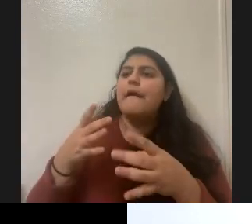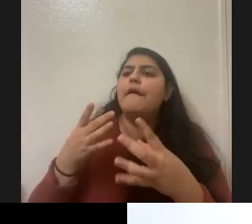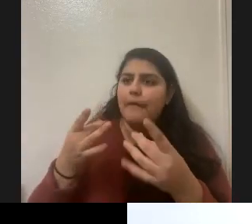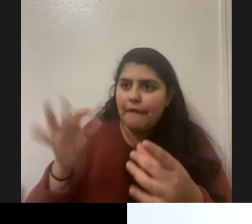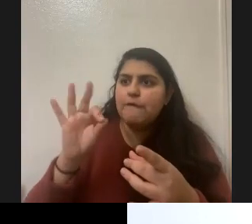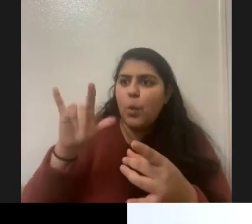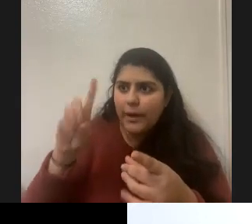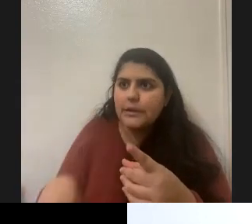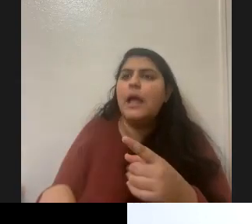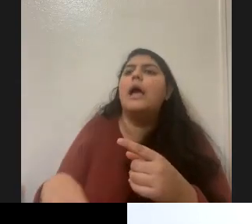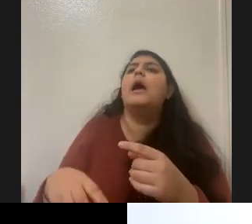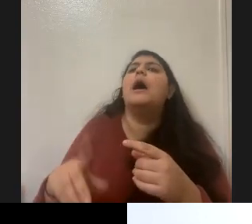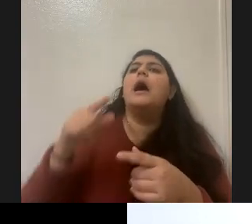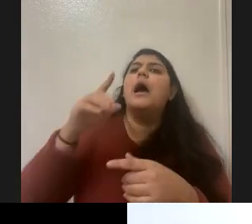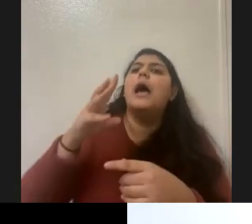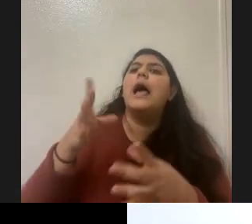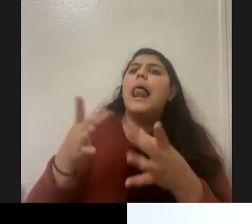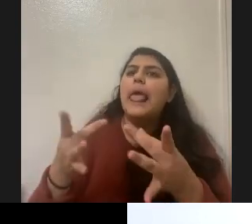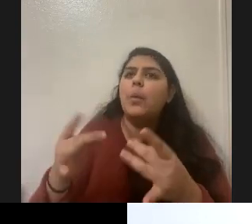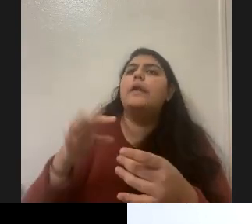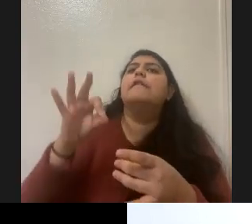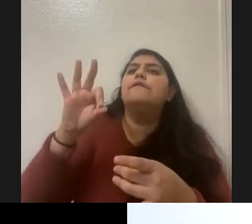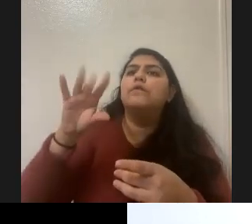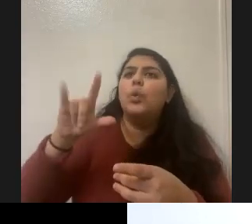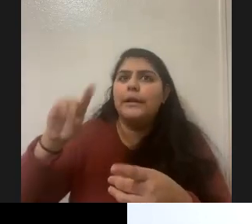Liquids are fluids, but a non-Newtonian fluid.